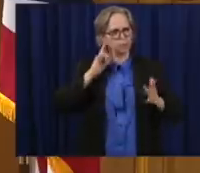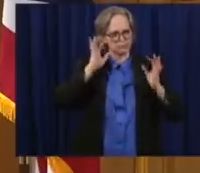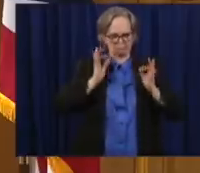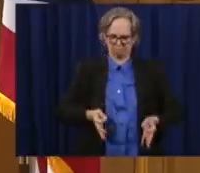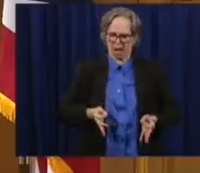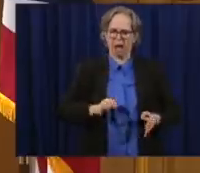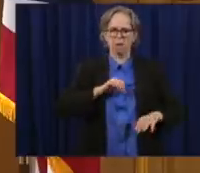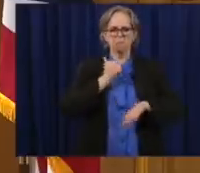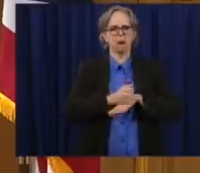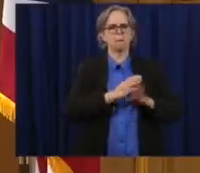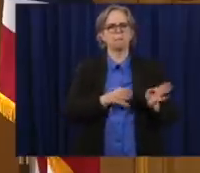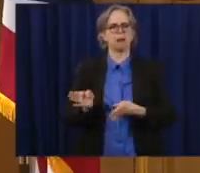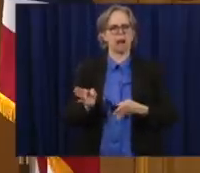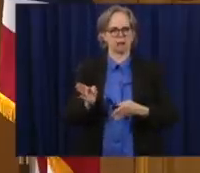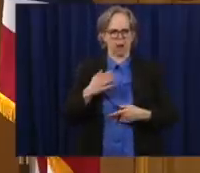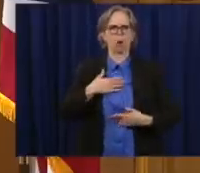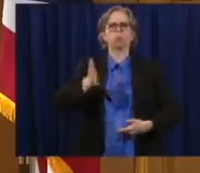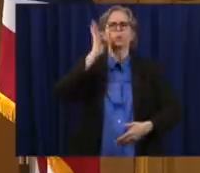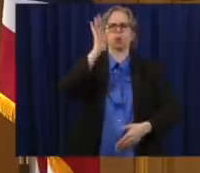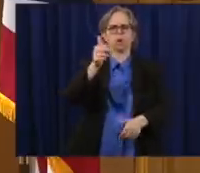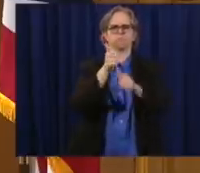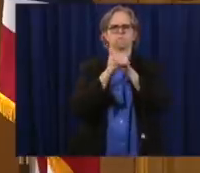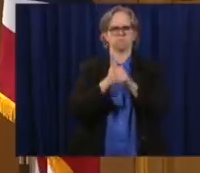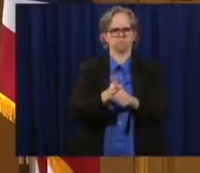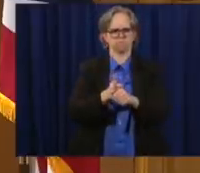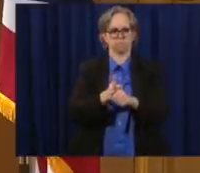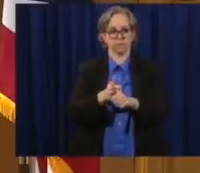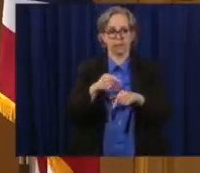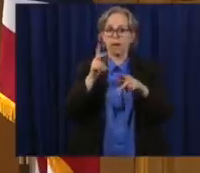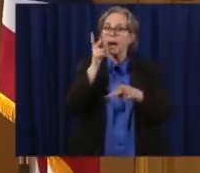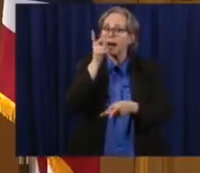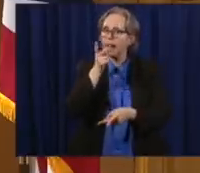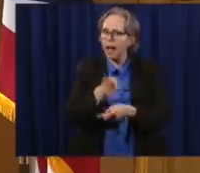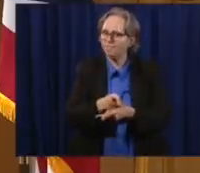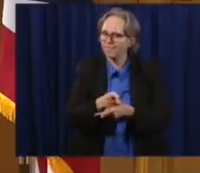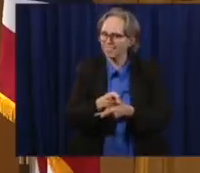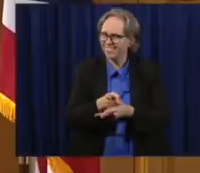to do that. We're going to be very, very careful, respectful of people's